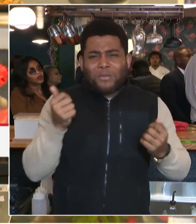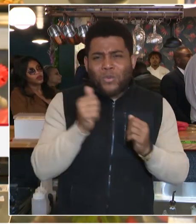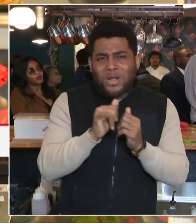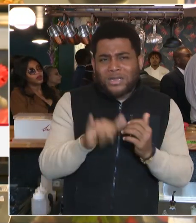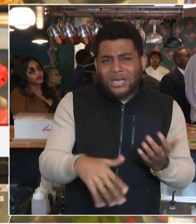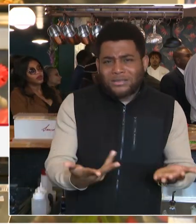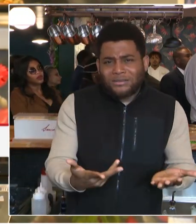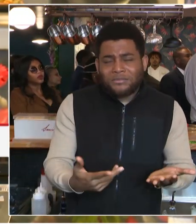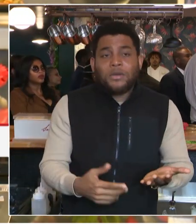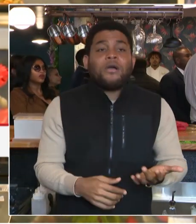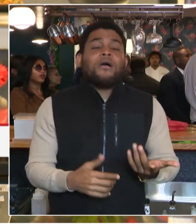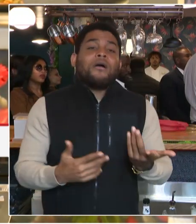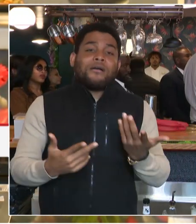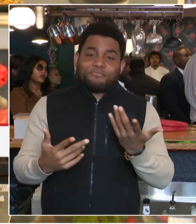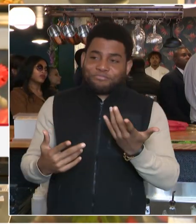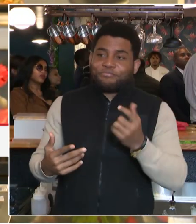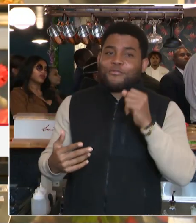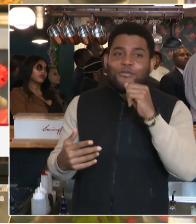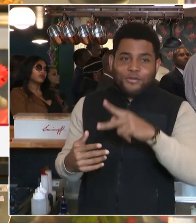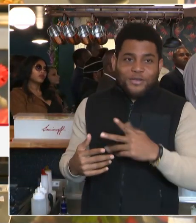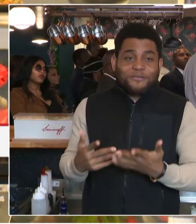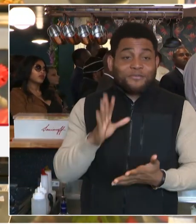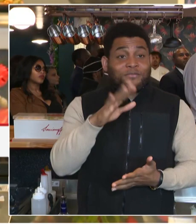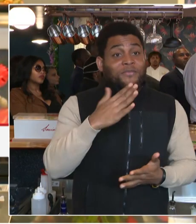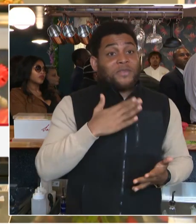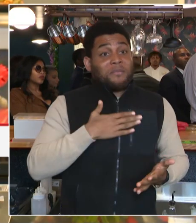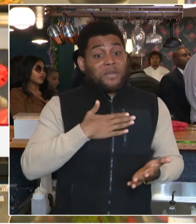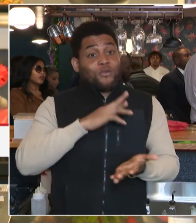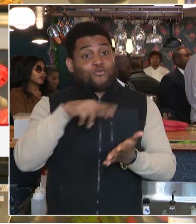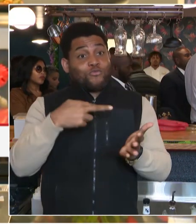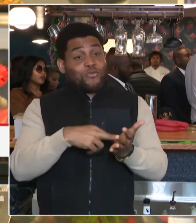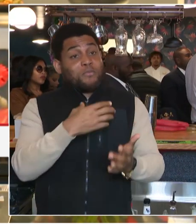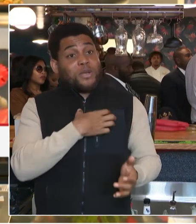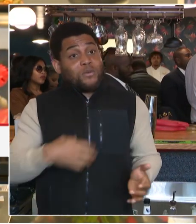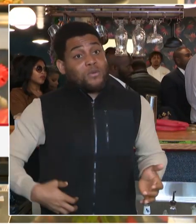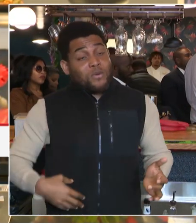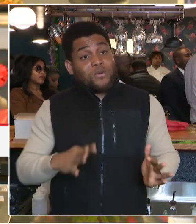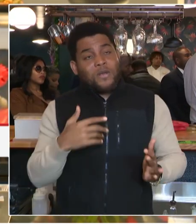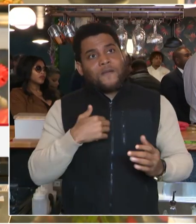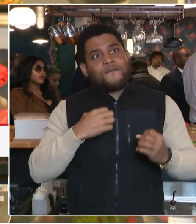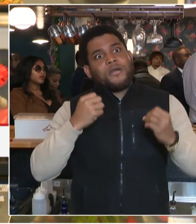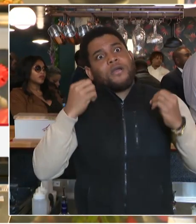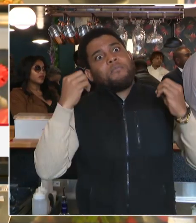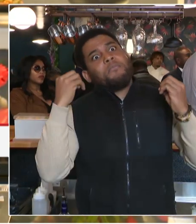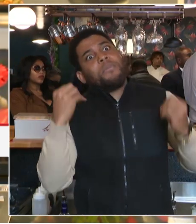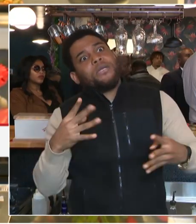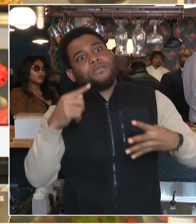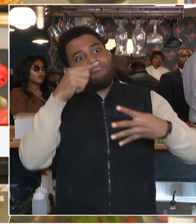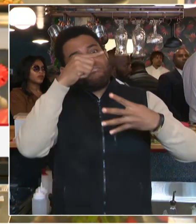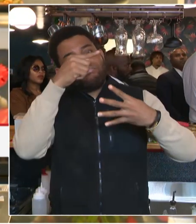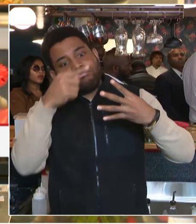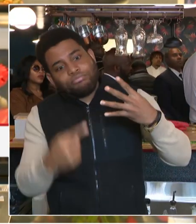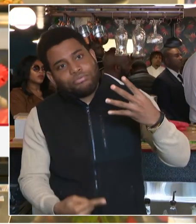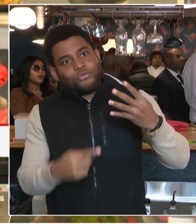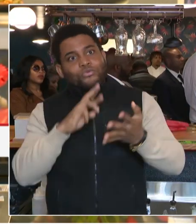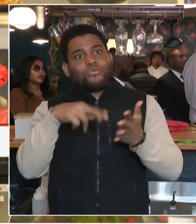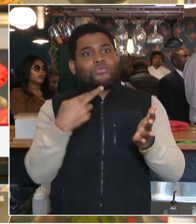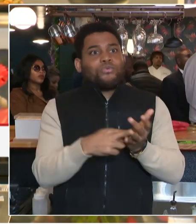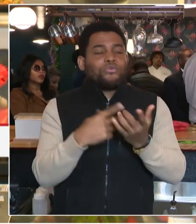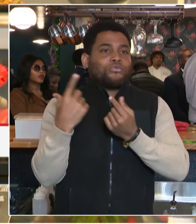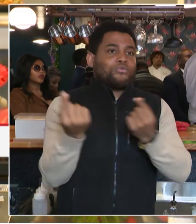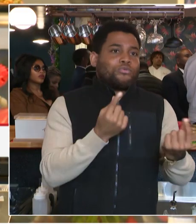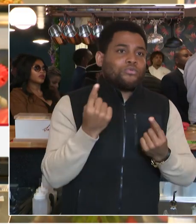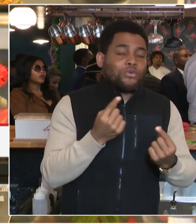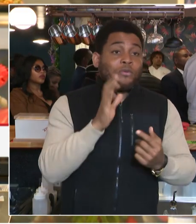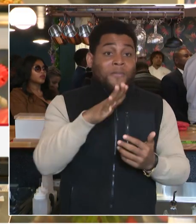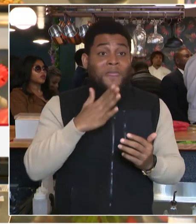mayor. It's manyfold. And the first thing is that I have a great team. So no matter where I am, my team is working